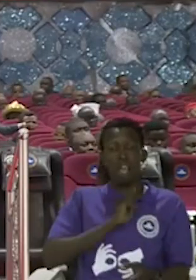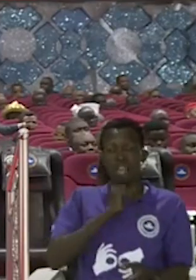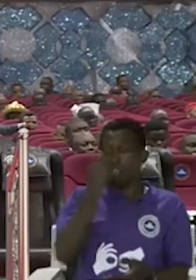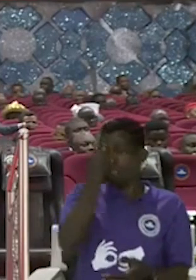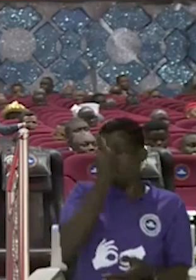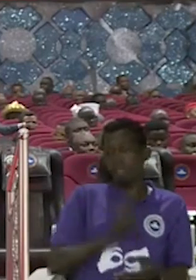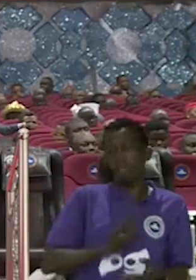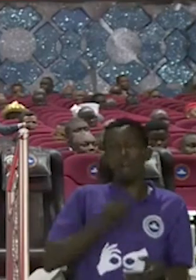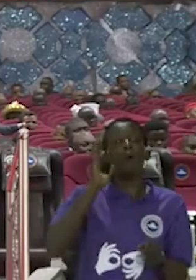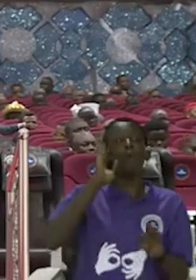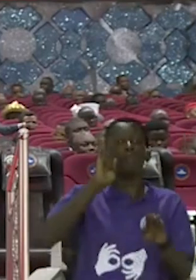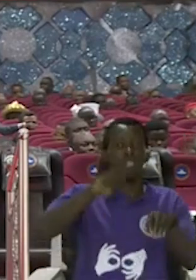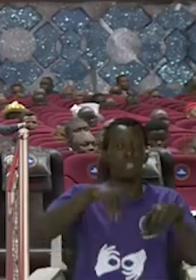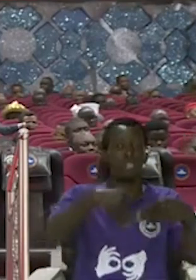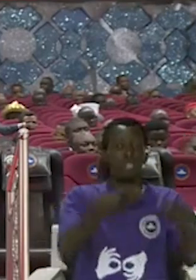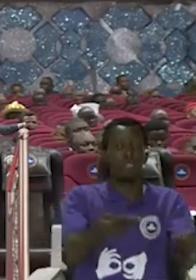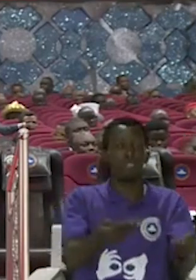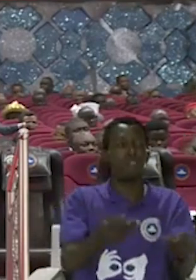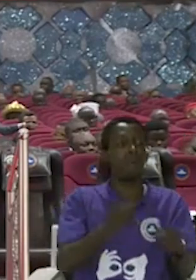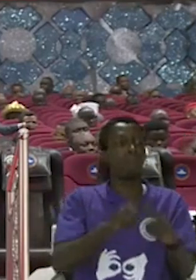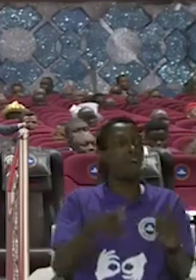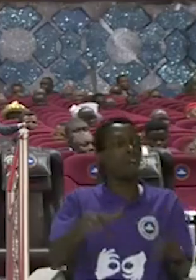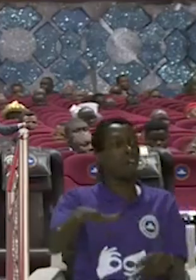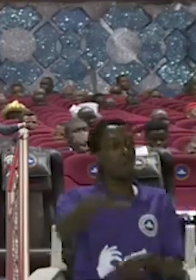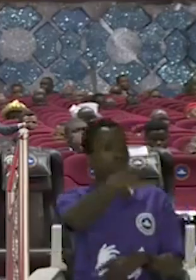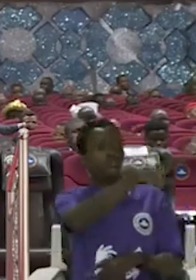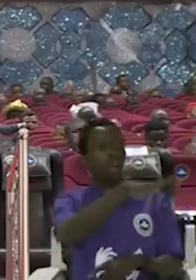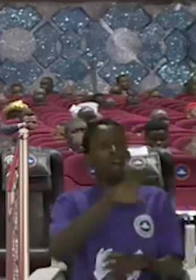And we were about 17,000 people.